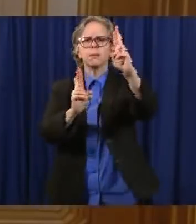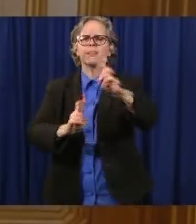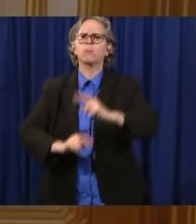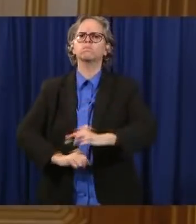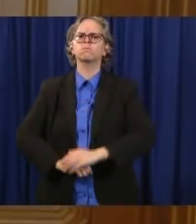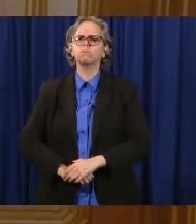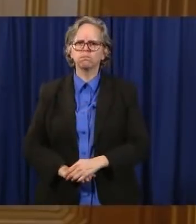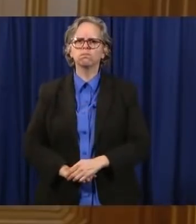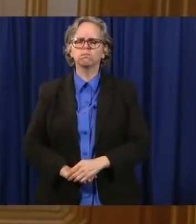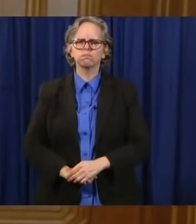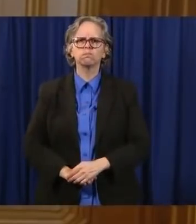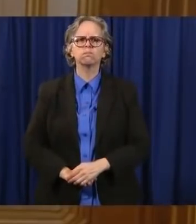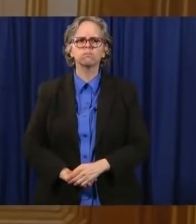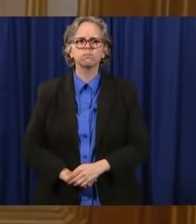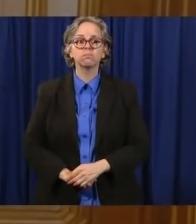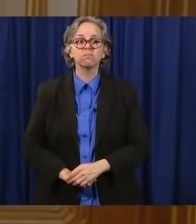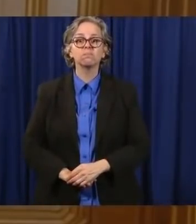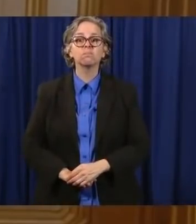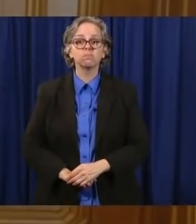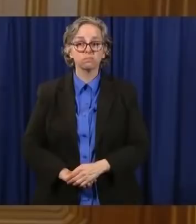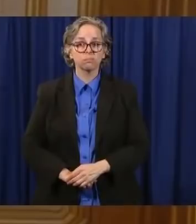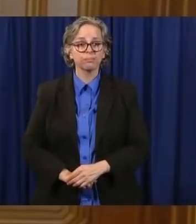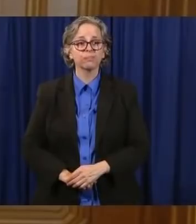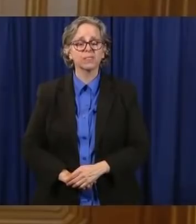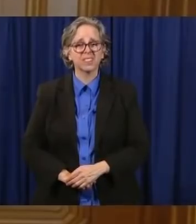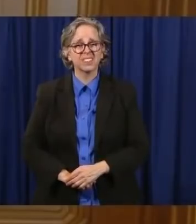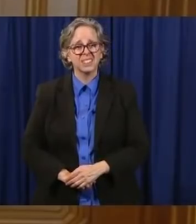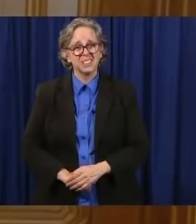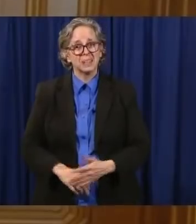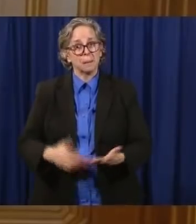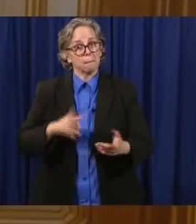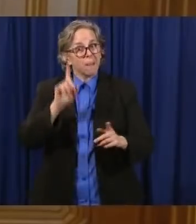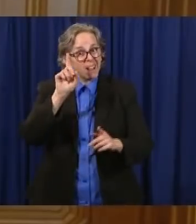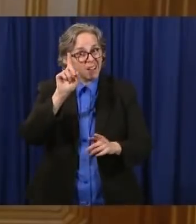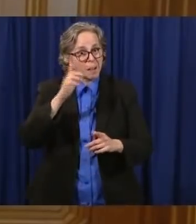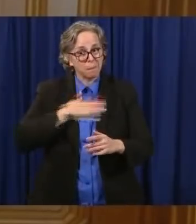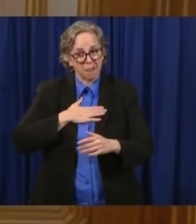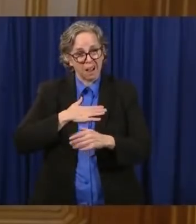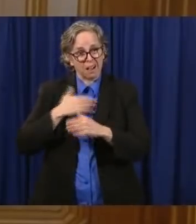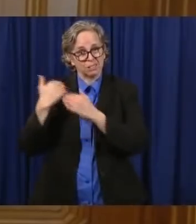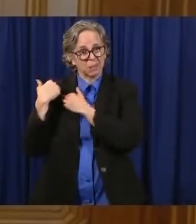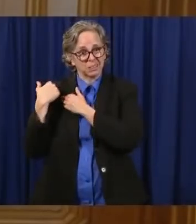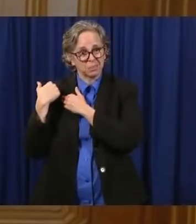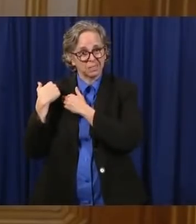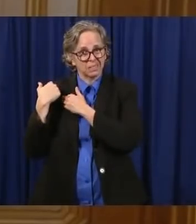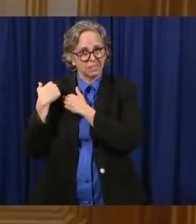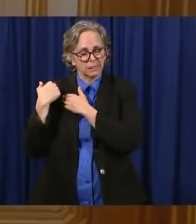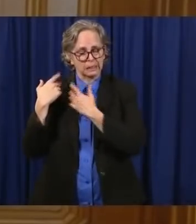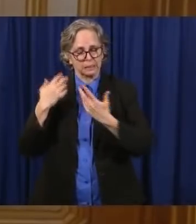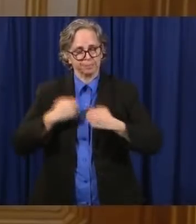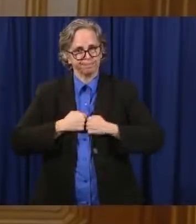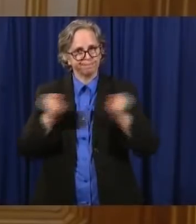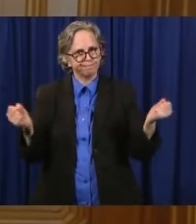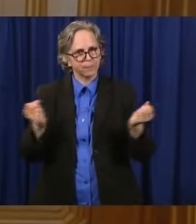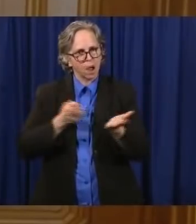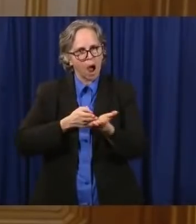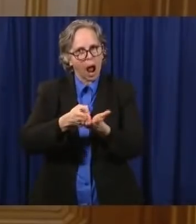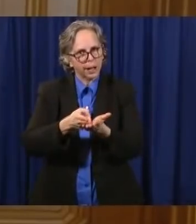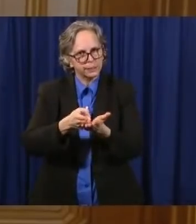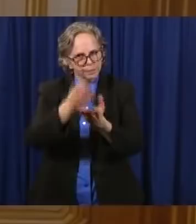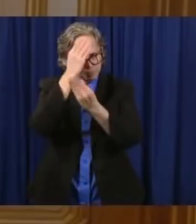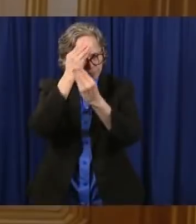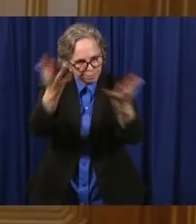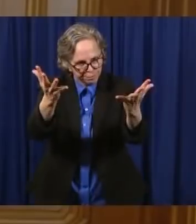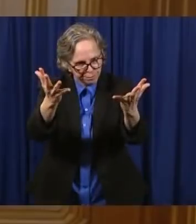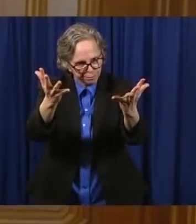My job, I think, is to communicate as honestly and as candidly as I can to the people of the state of Ohio.